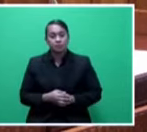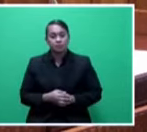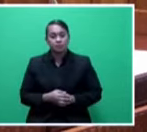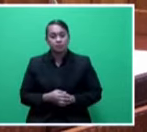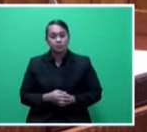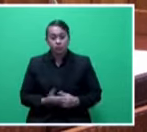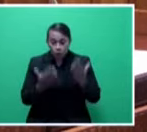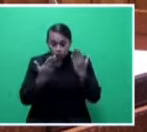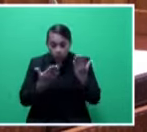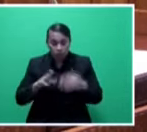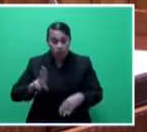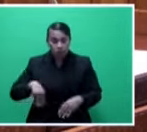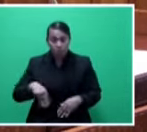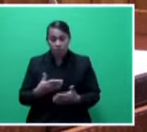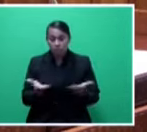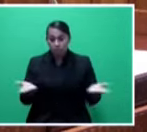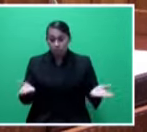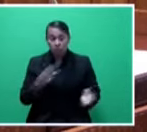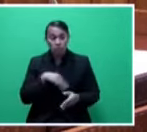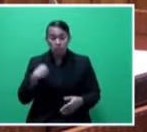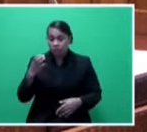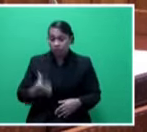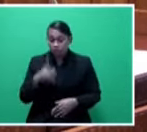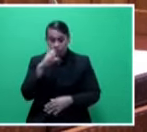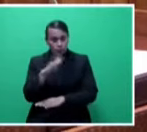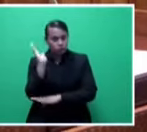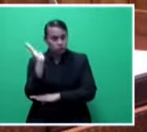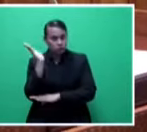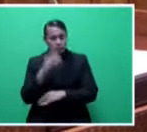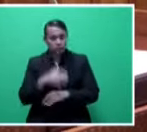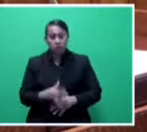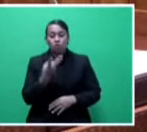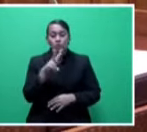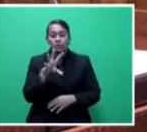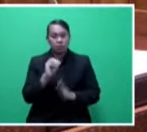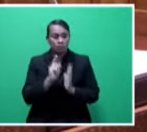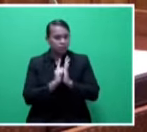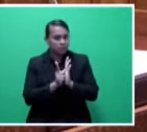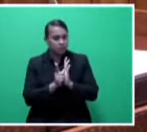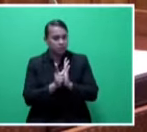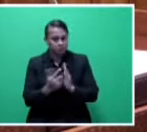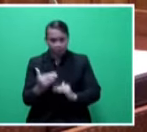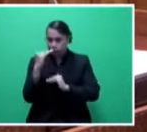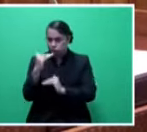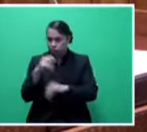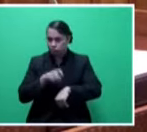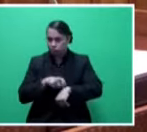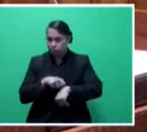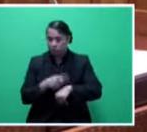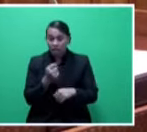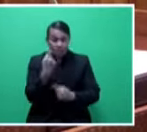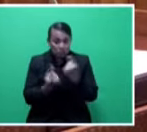Honourable members, the ministers may speak for up to 20 minutes. After each minister, I will